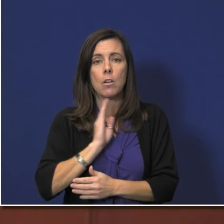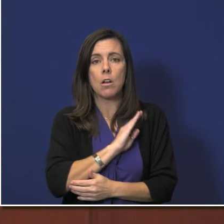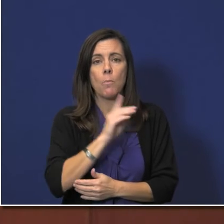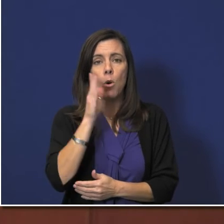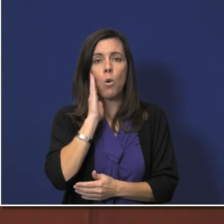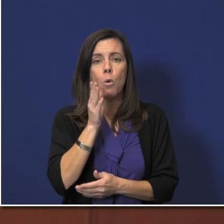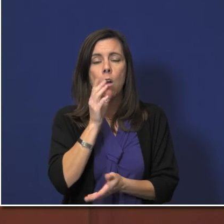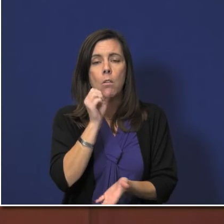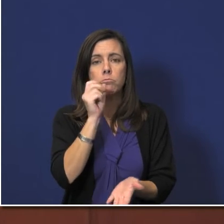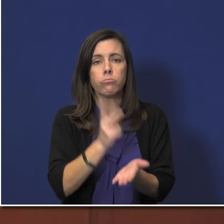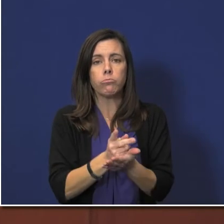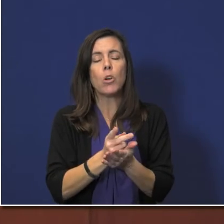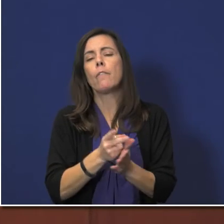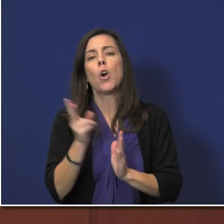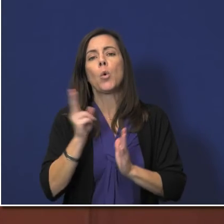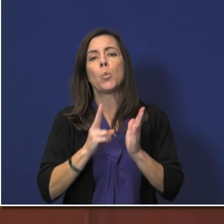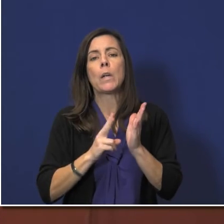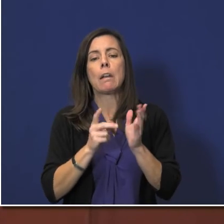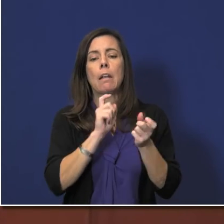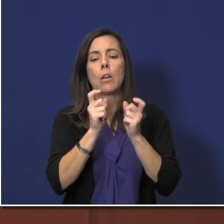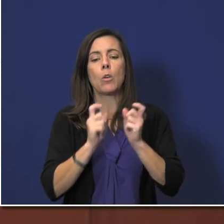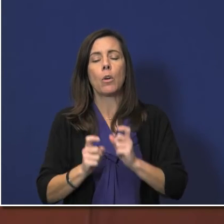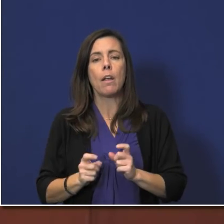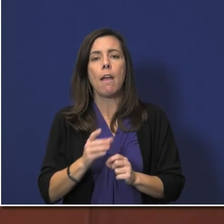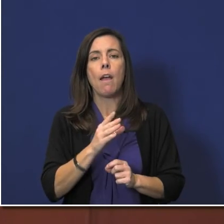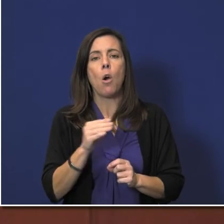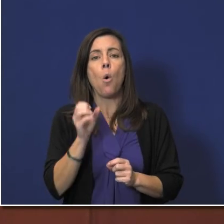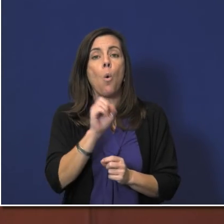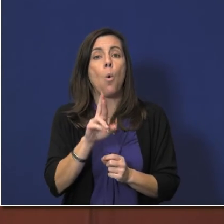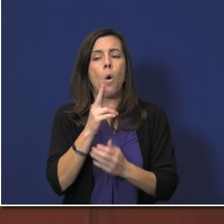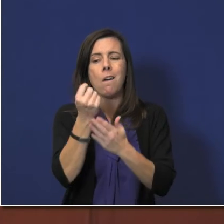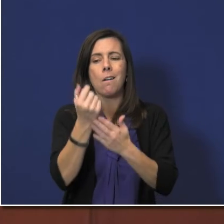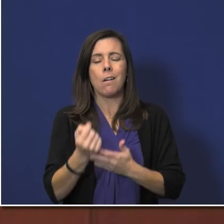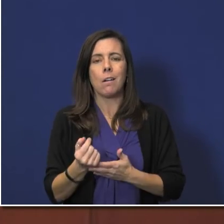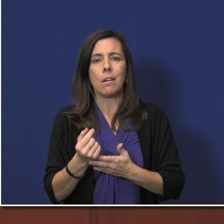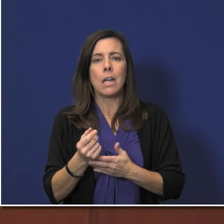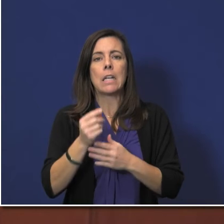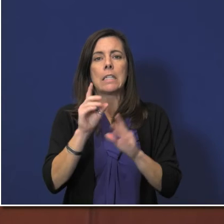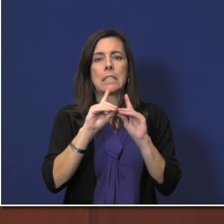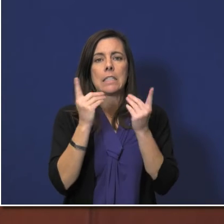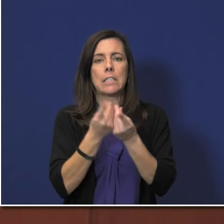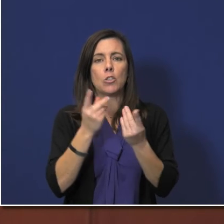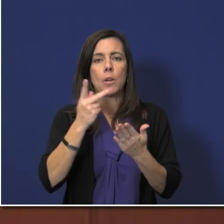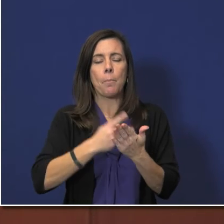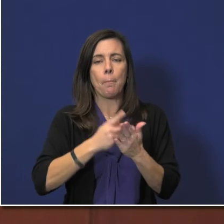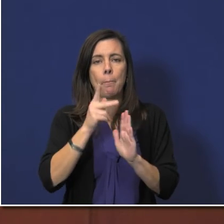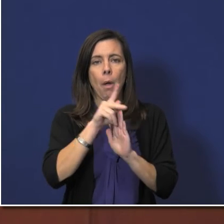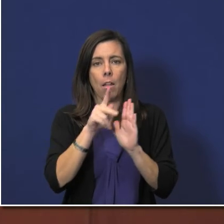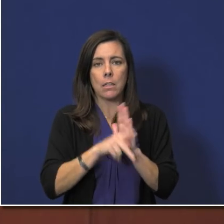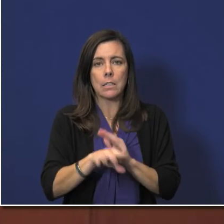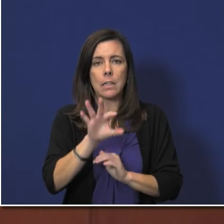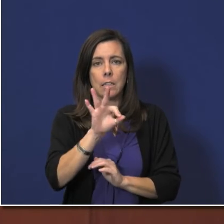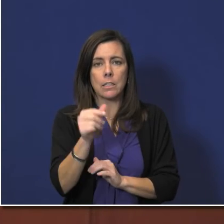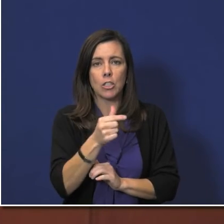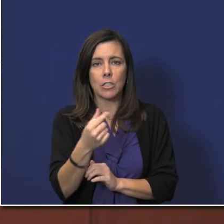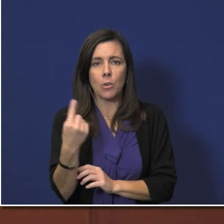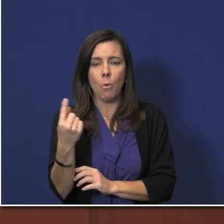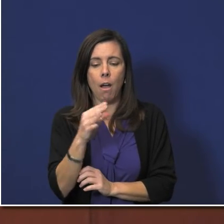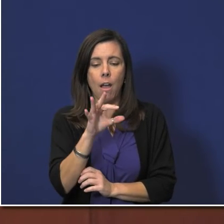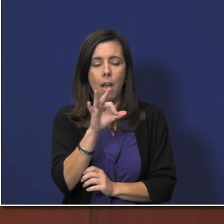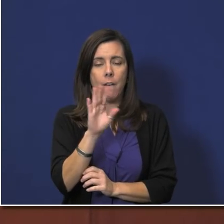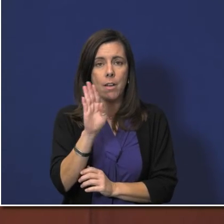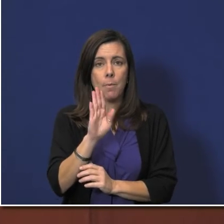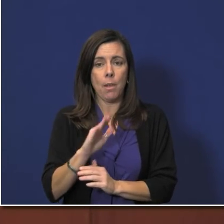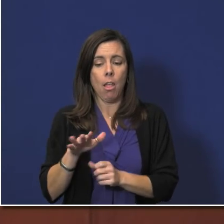readings additions, revisions, or deletions to district policies. 9G1, FB local,